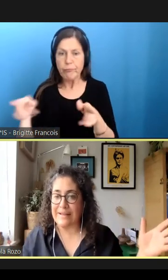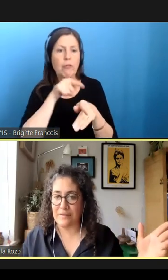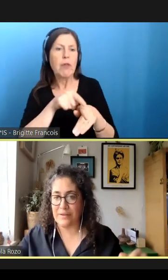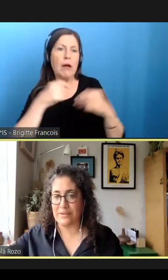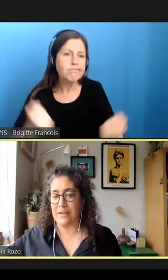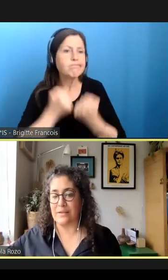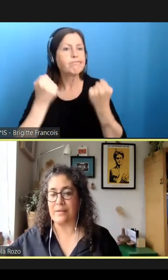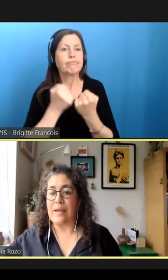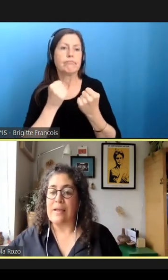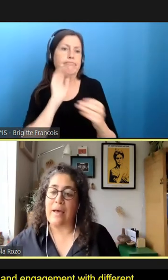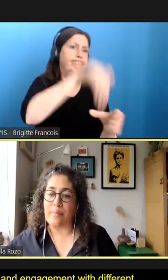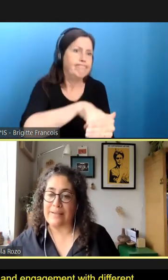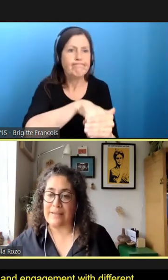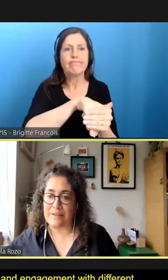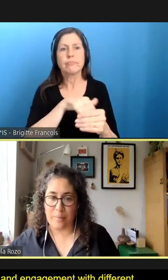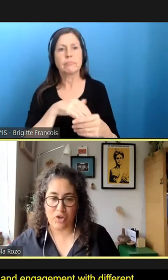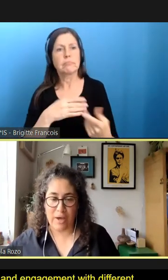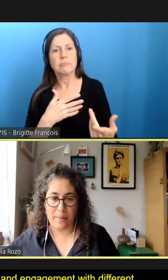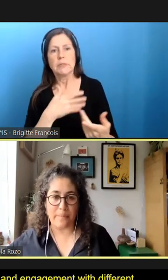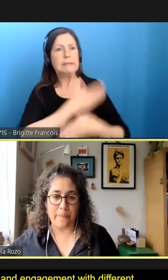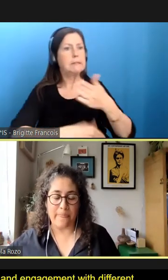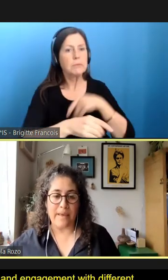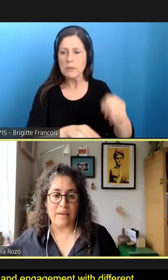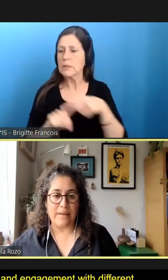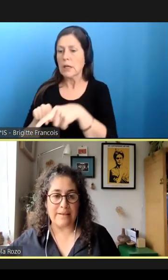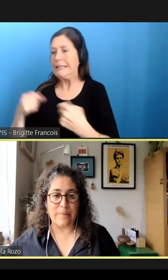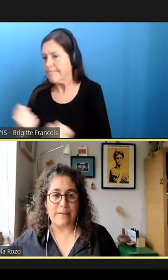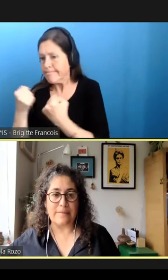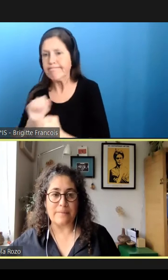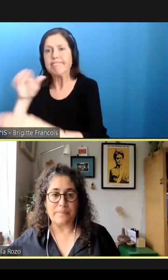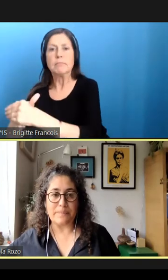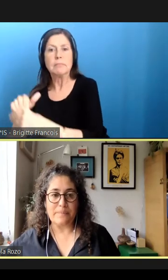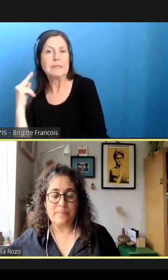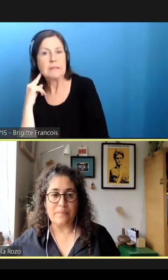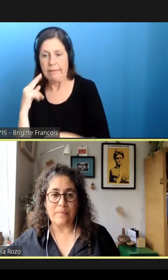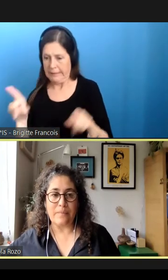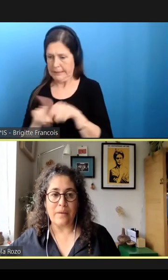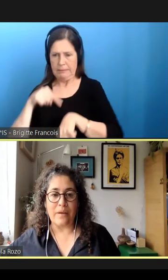different activities taking place at the same time. Next, please.